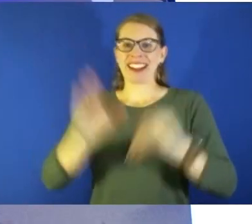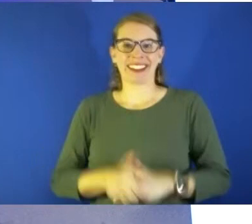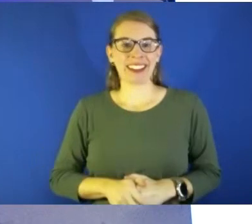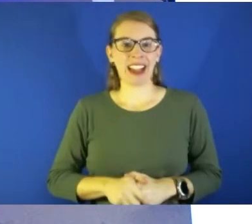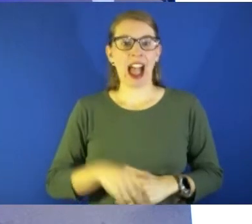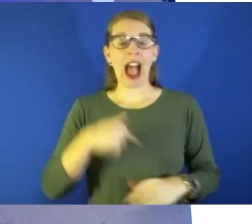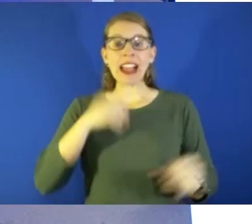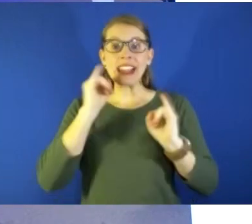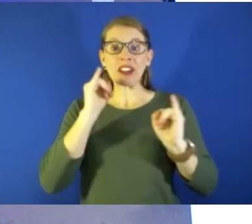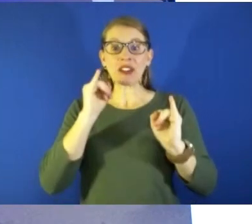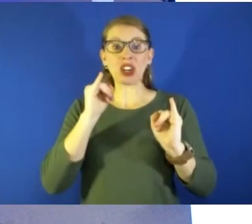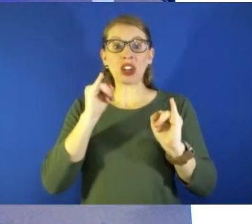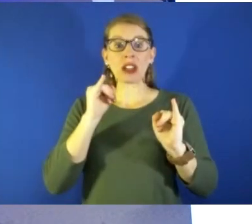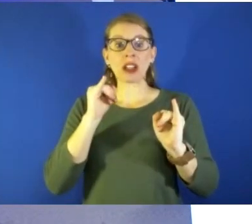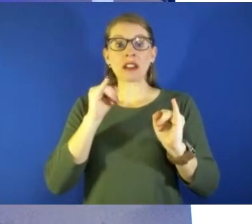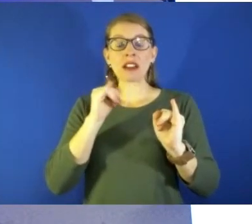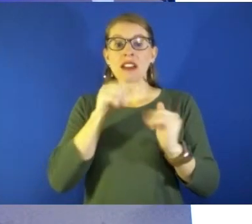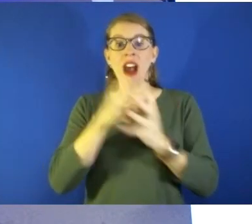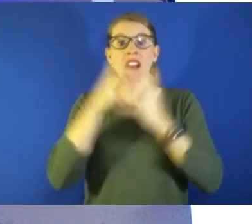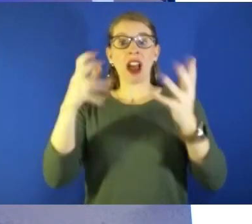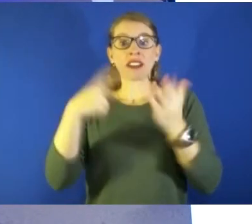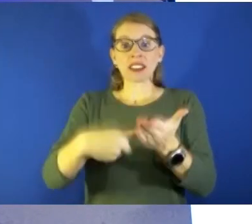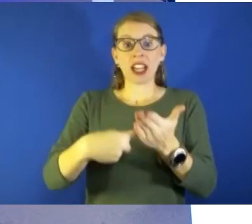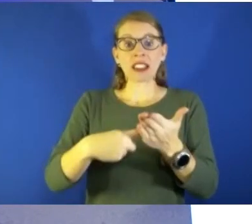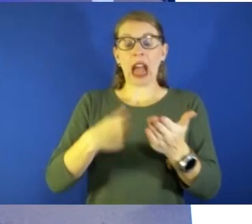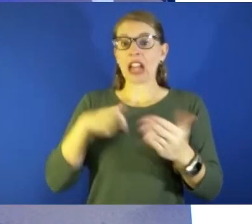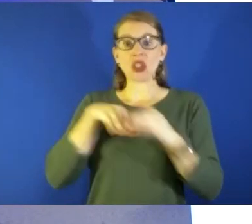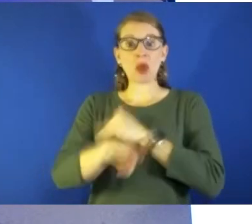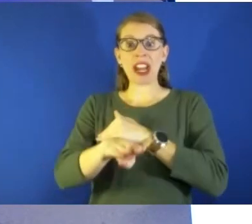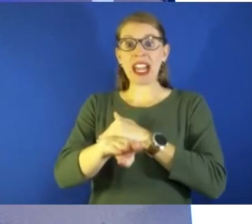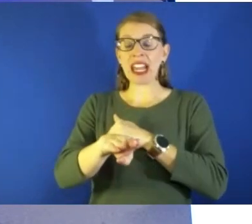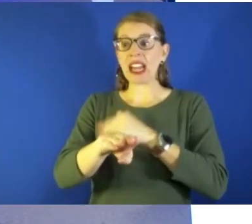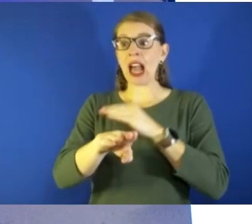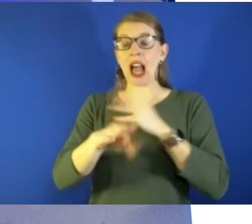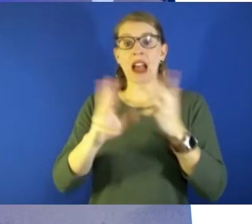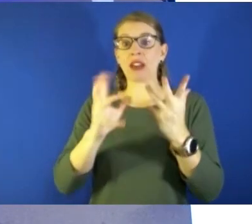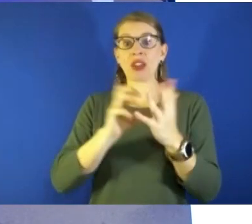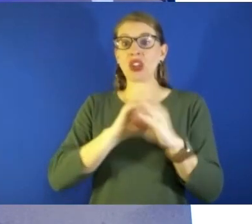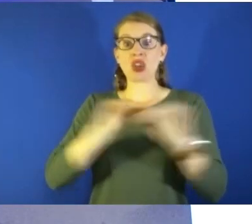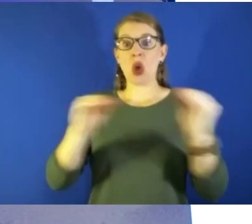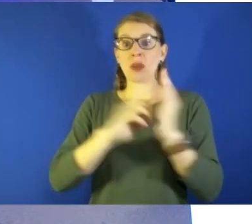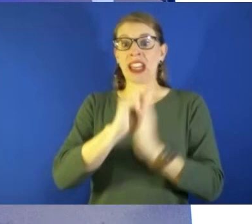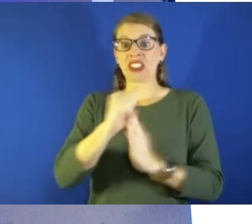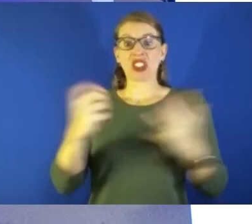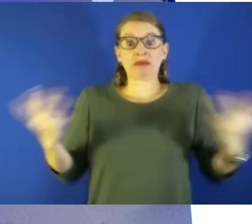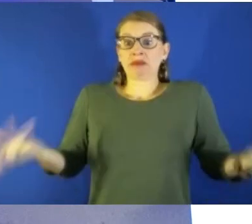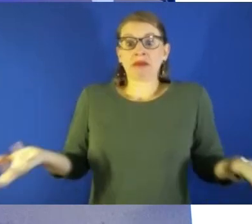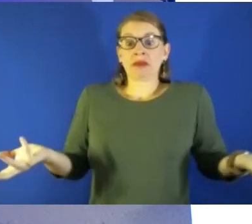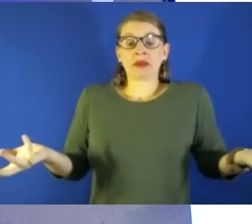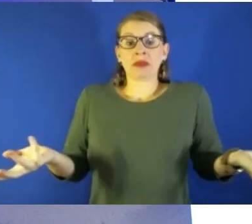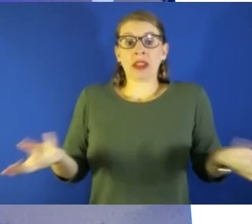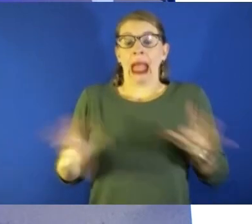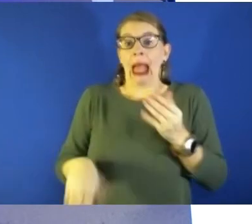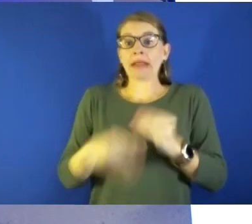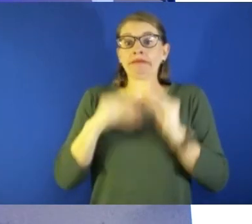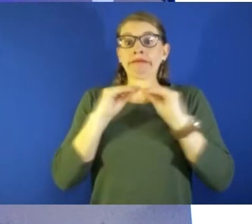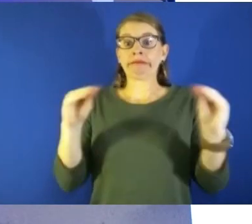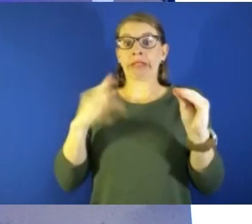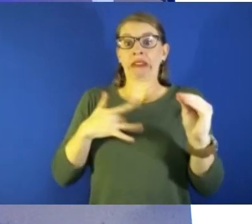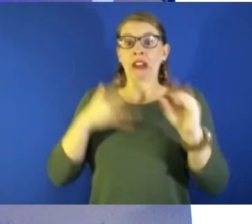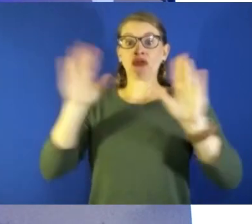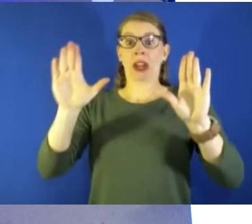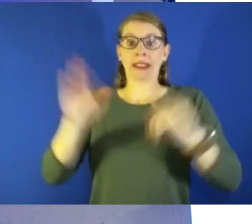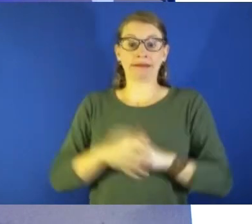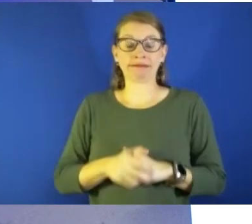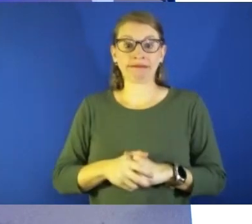Fantastic. There just wasn't a whole lot to talk about. She was, I just went in, I'm cancer free, I just feel great. She didn't have really a whole lot to add. She was just getting back to life.